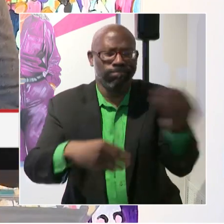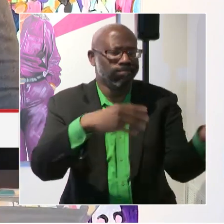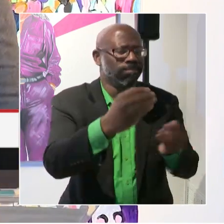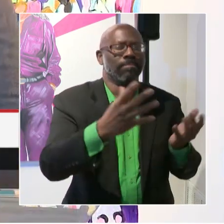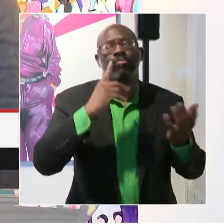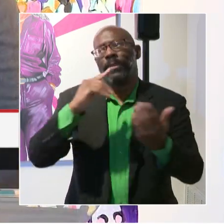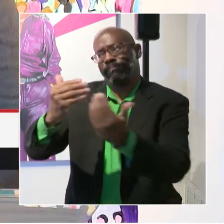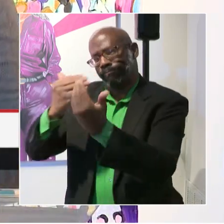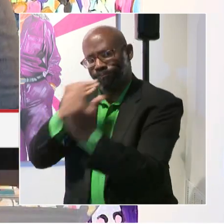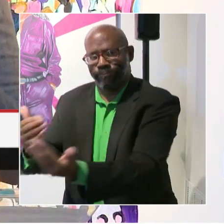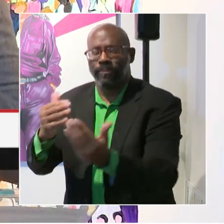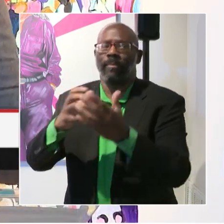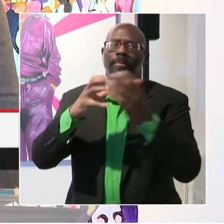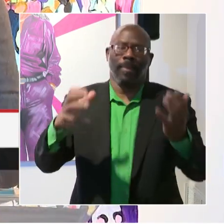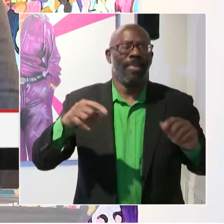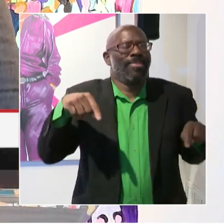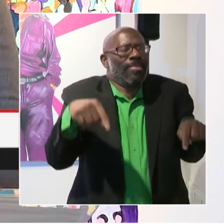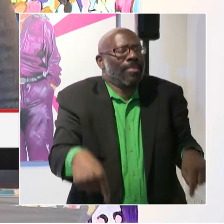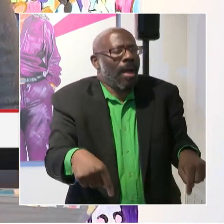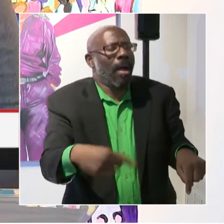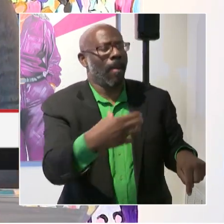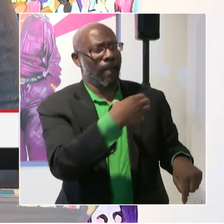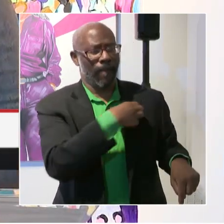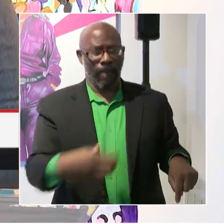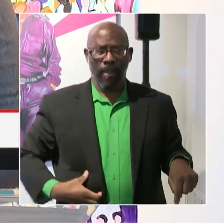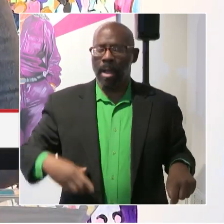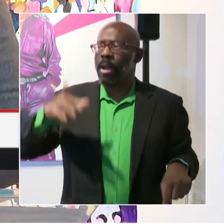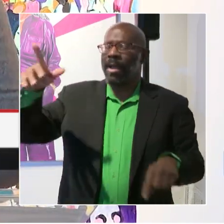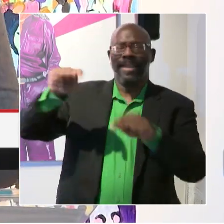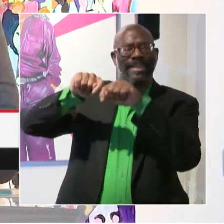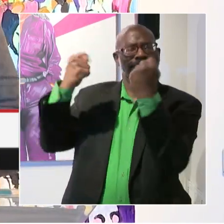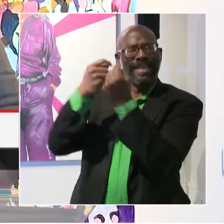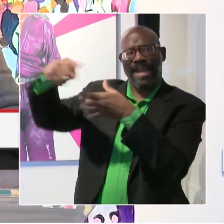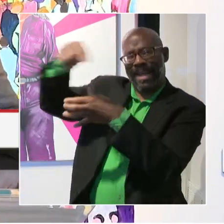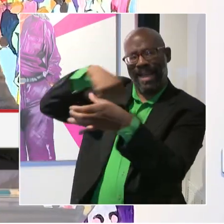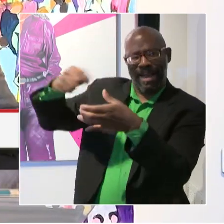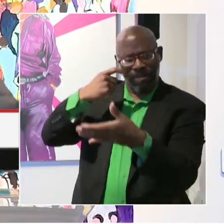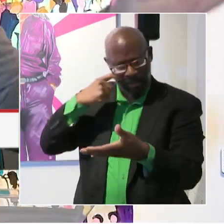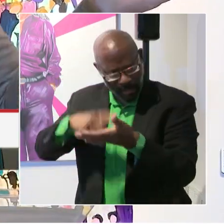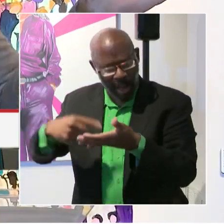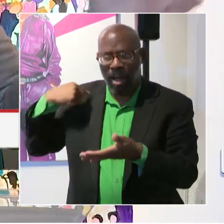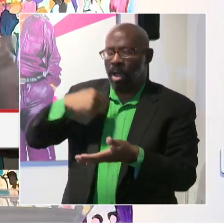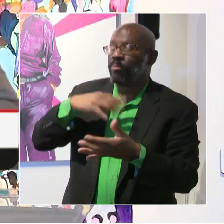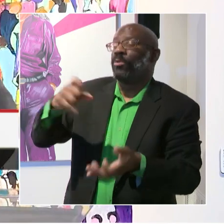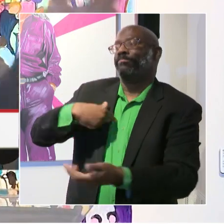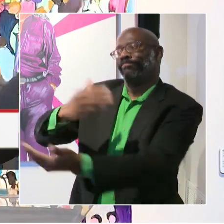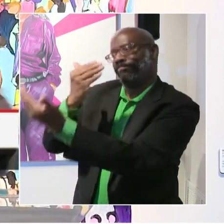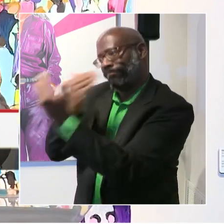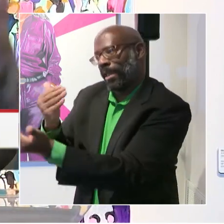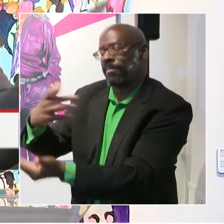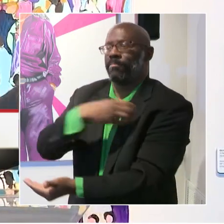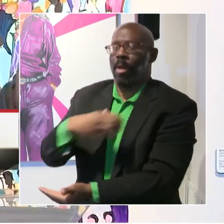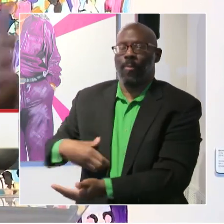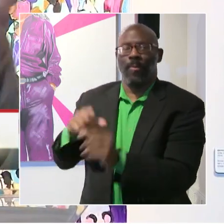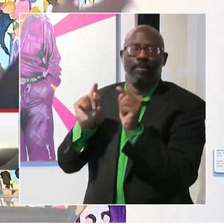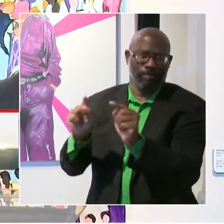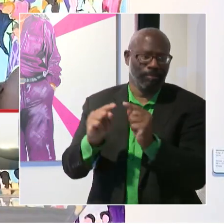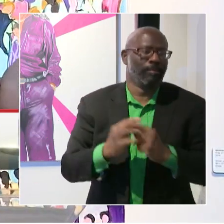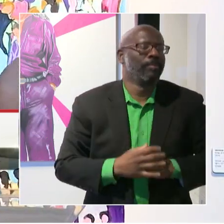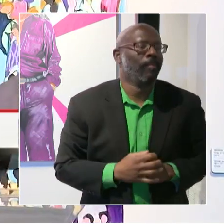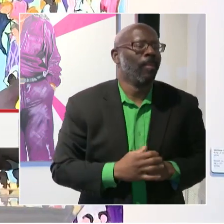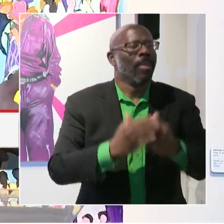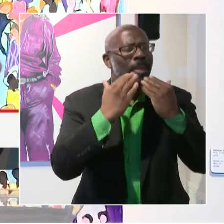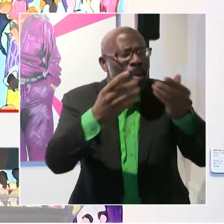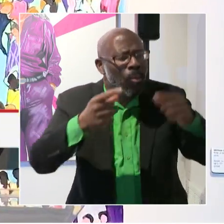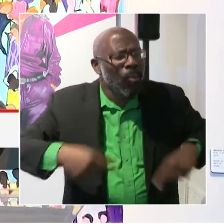this administration should continue to be celebrated for. And thank you to everyone, our city leaders, our partners, all of you